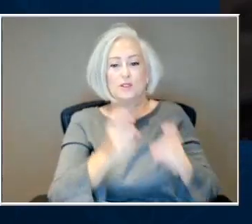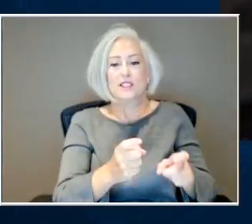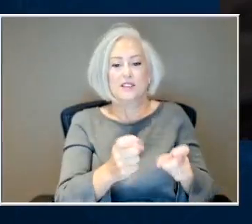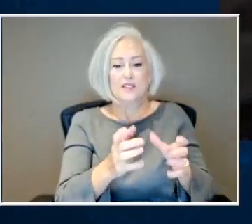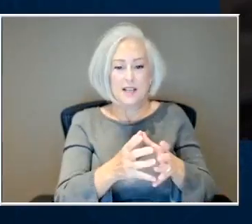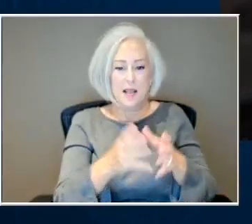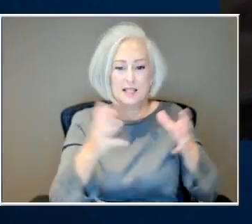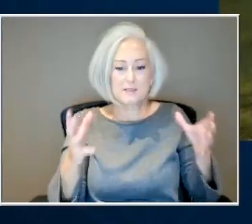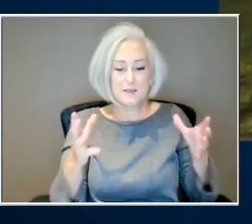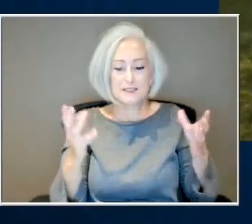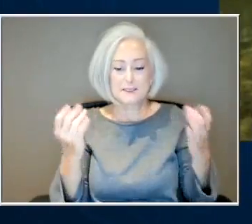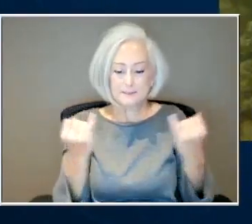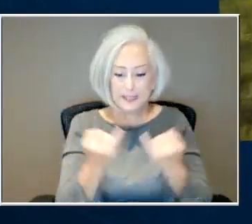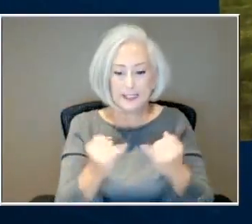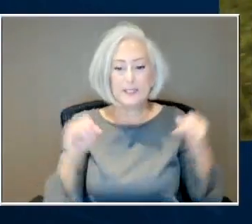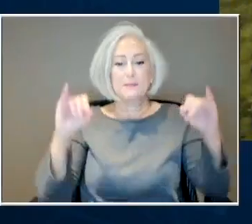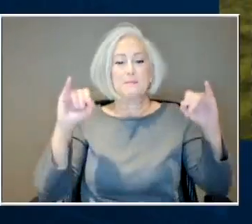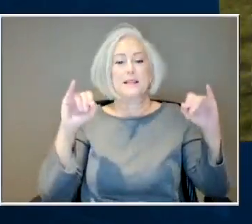independence, perhaps.